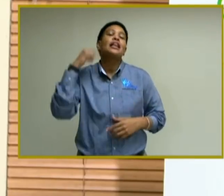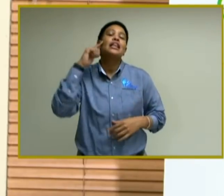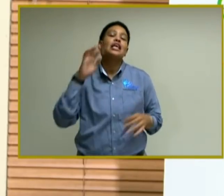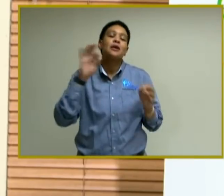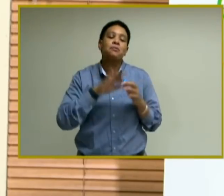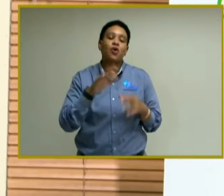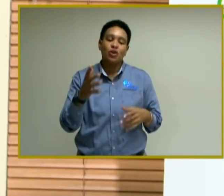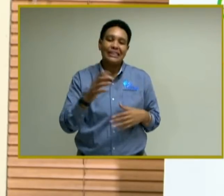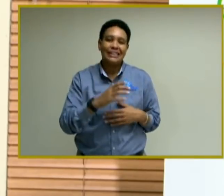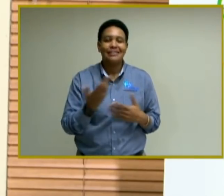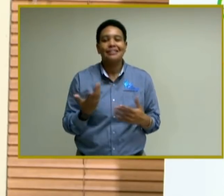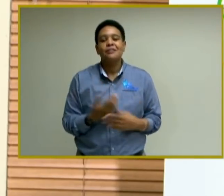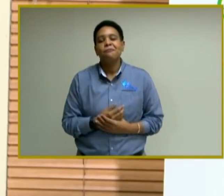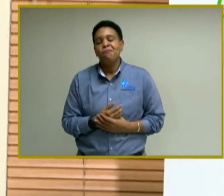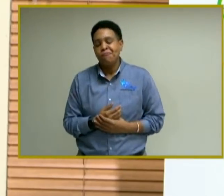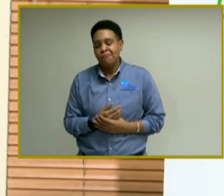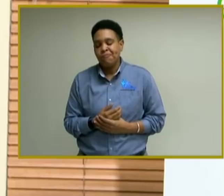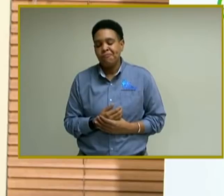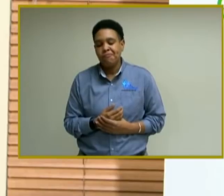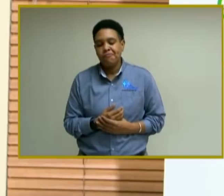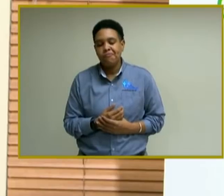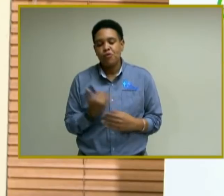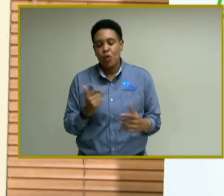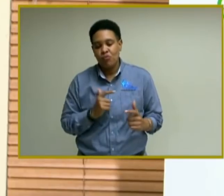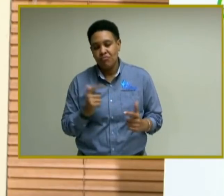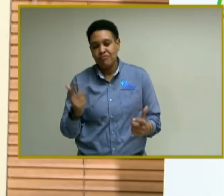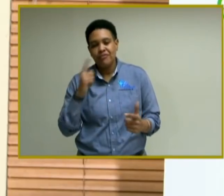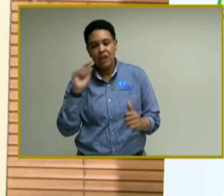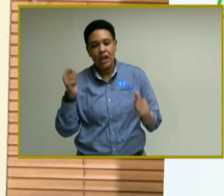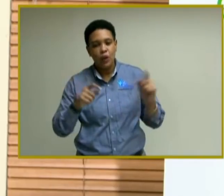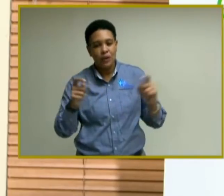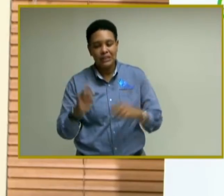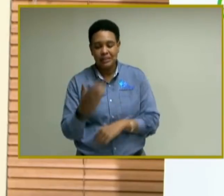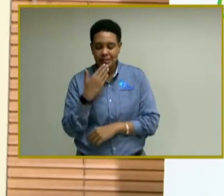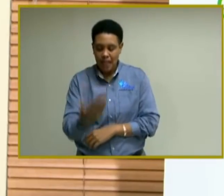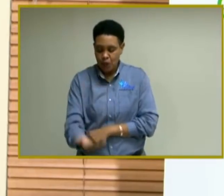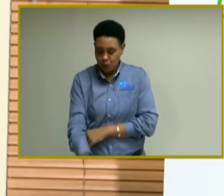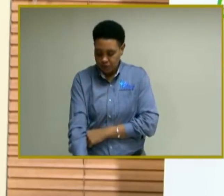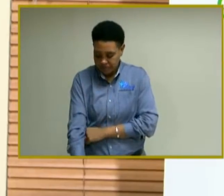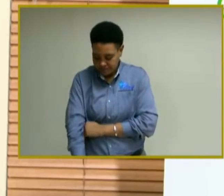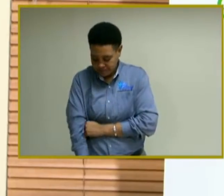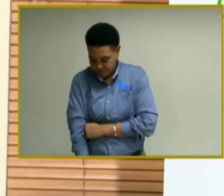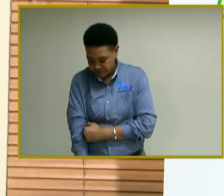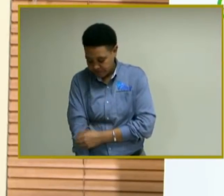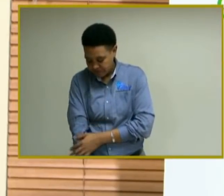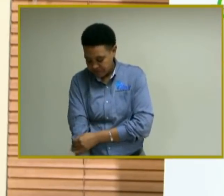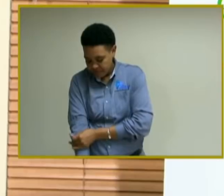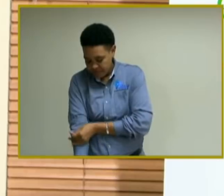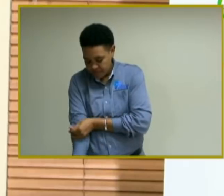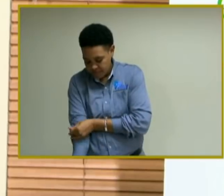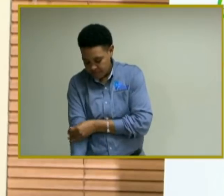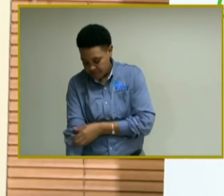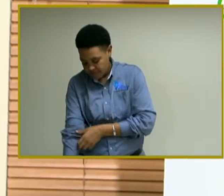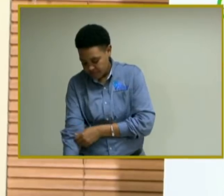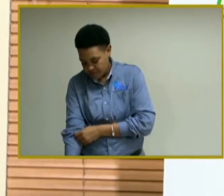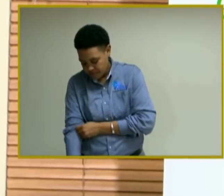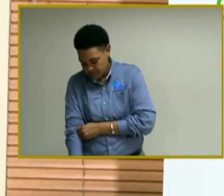important. And I turn over to you now for any questions. Thank you. Thank you very much,